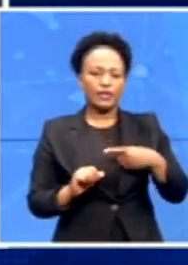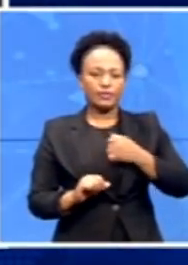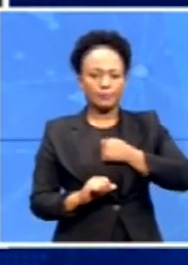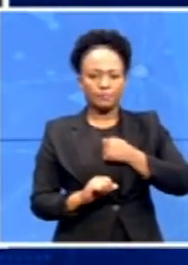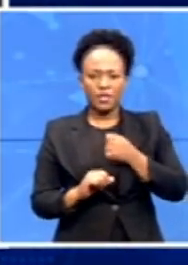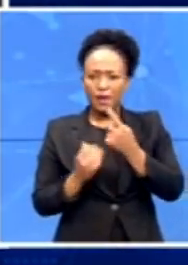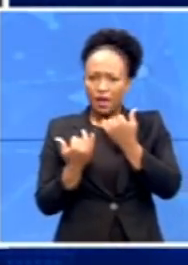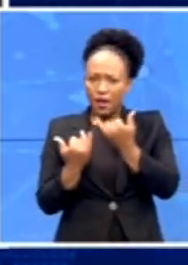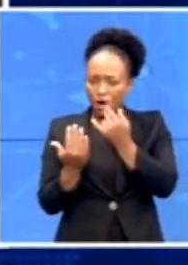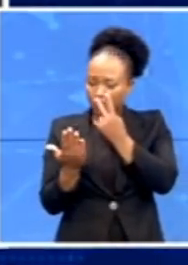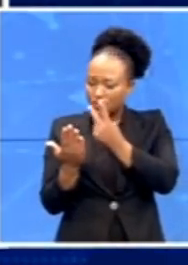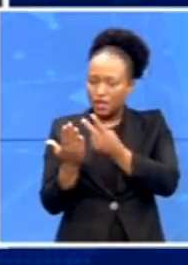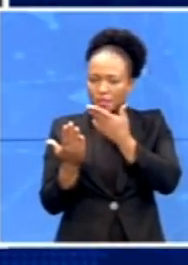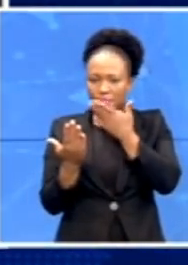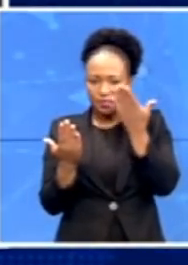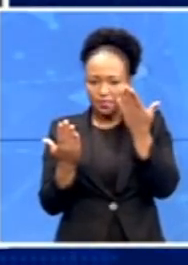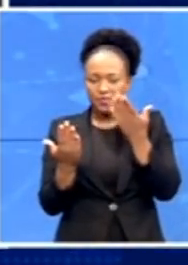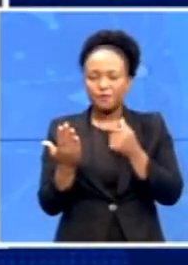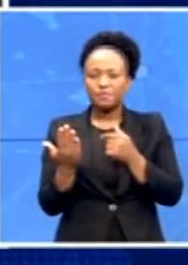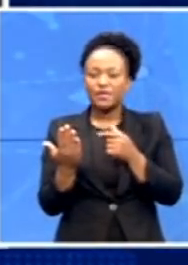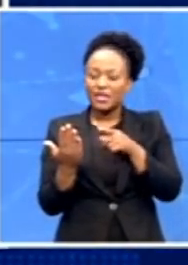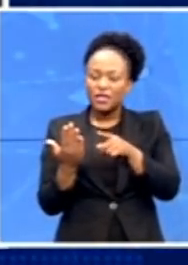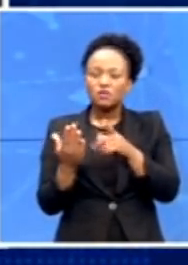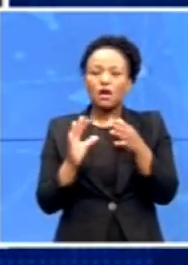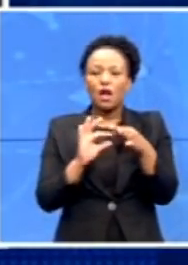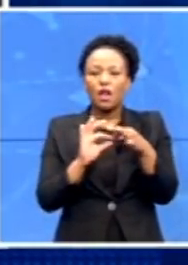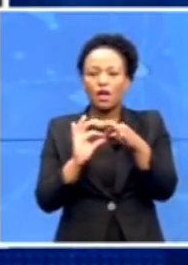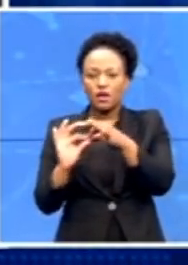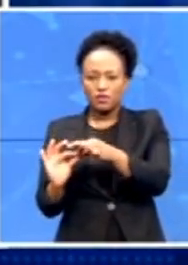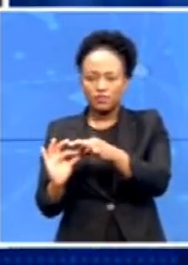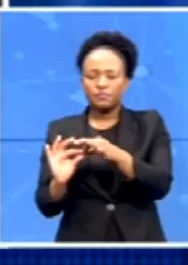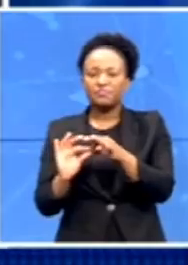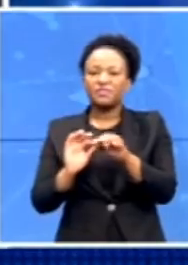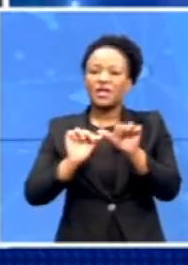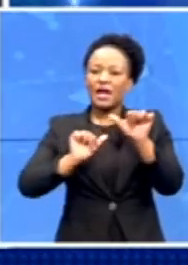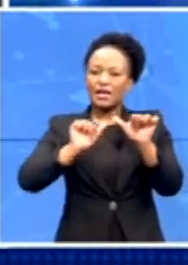concerns the assessment of Rebafeni houses.